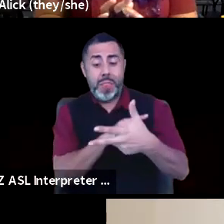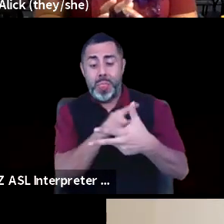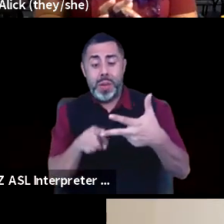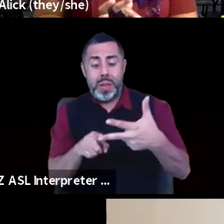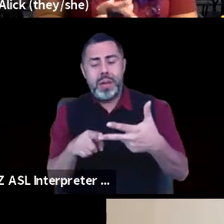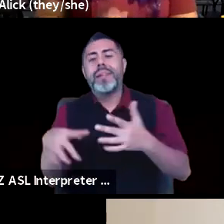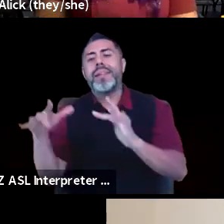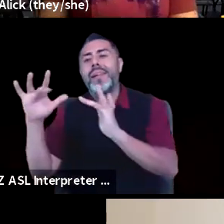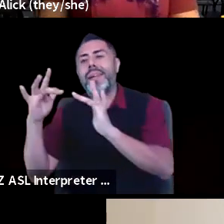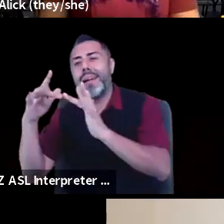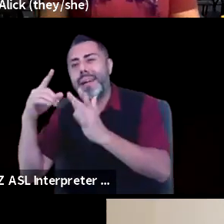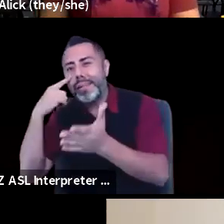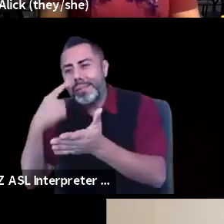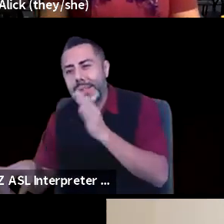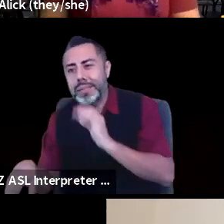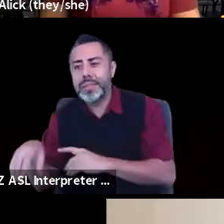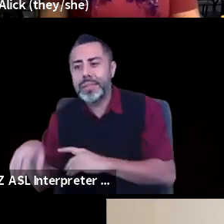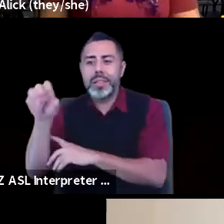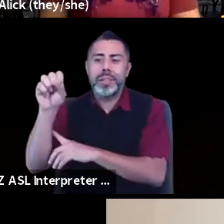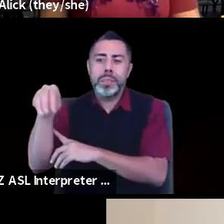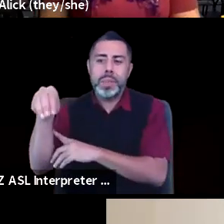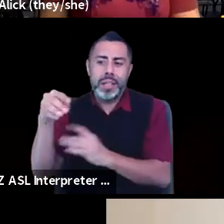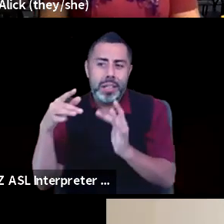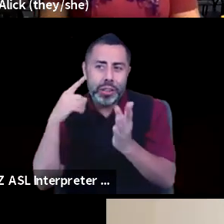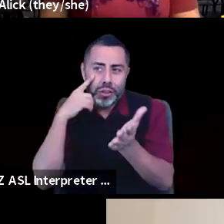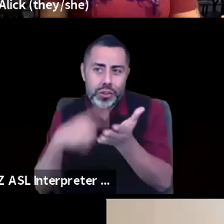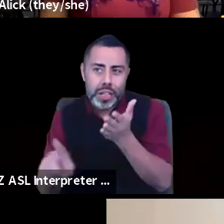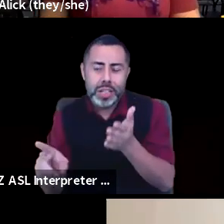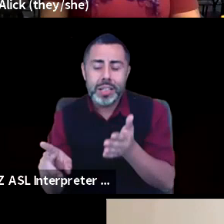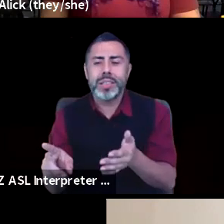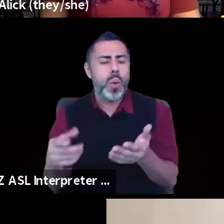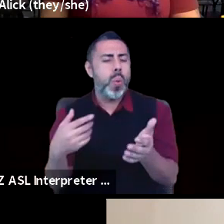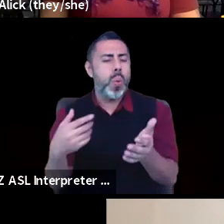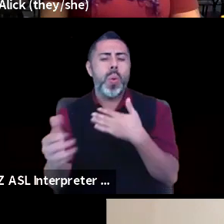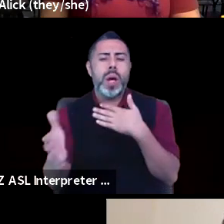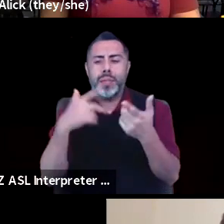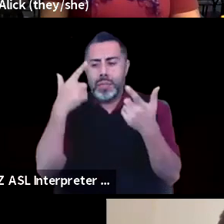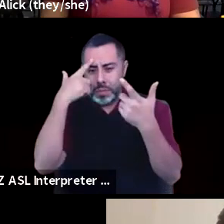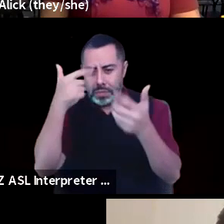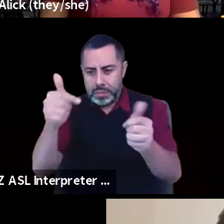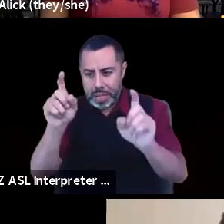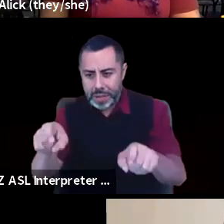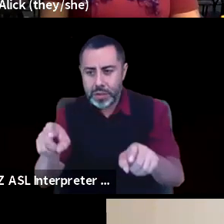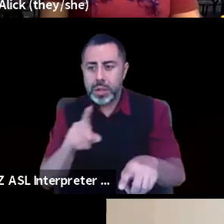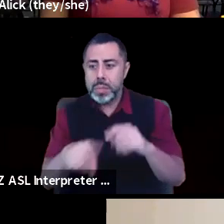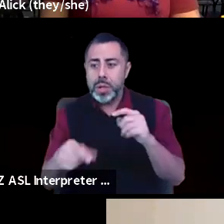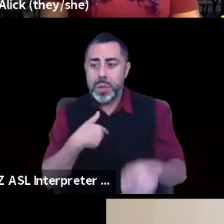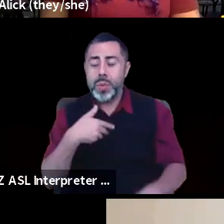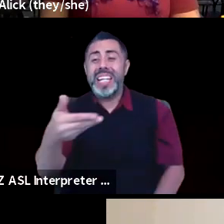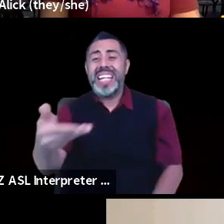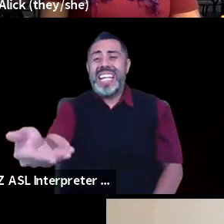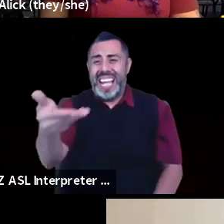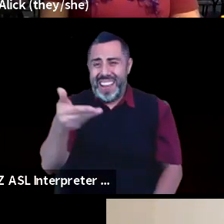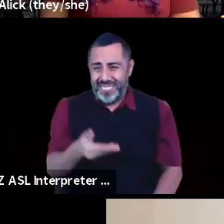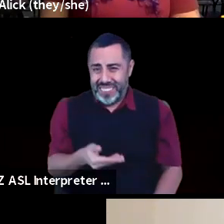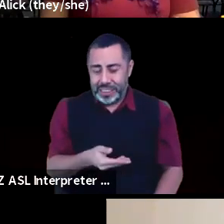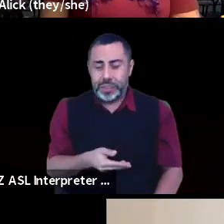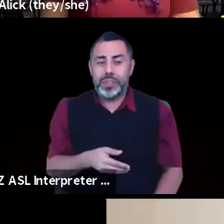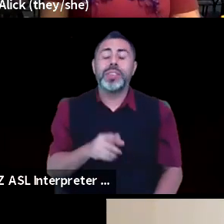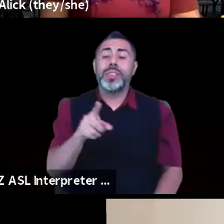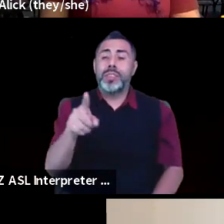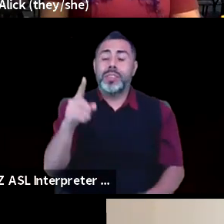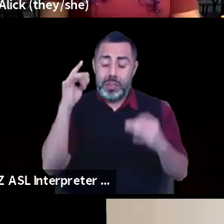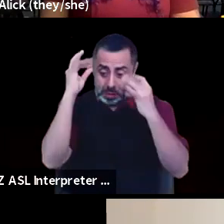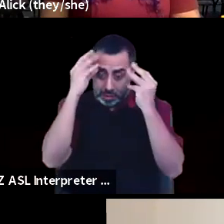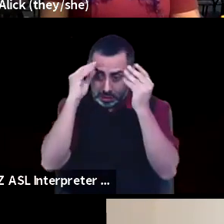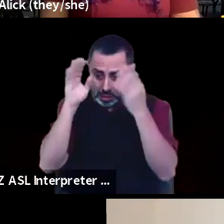that research. We really invite you to take some time to move into a space of curiosity and learning.